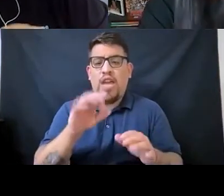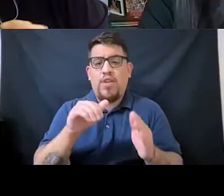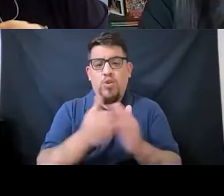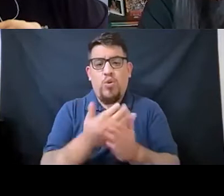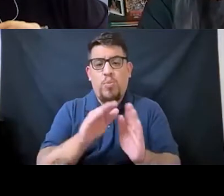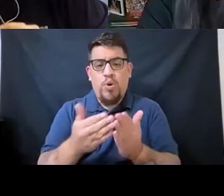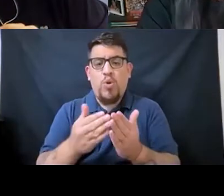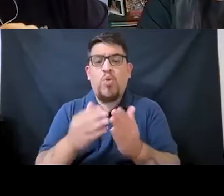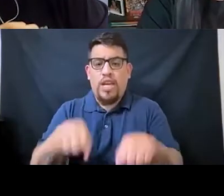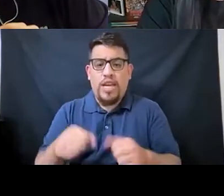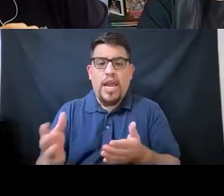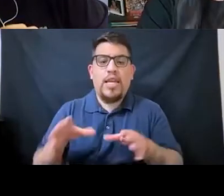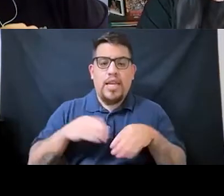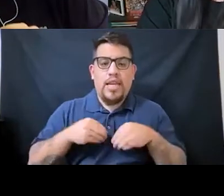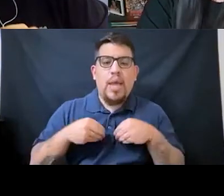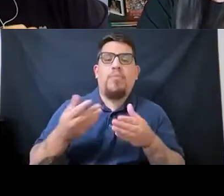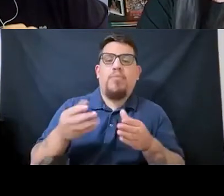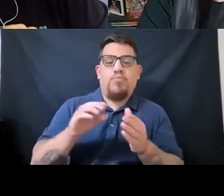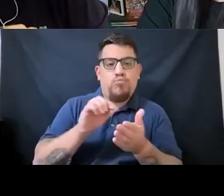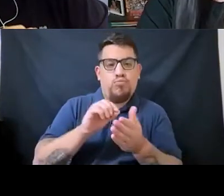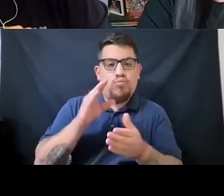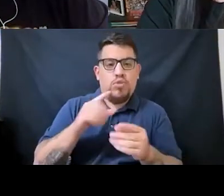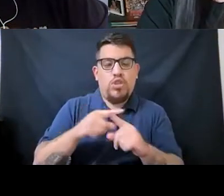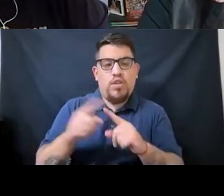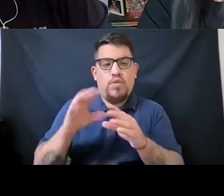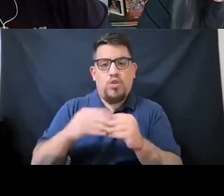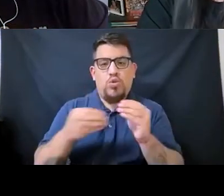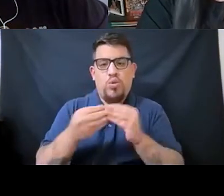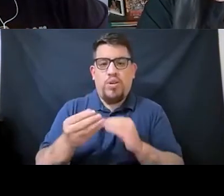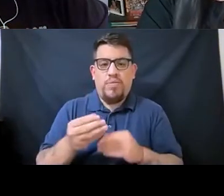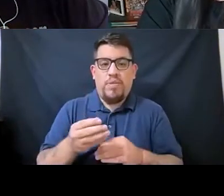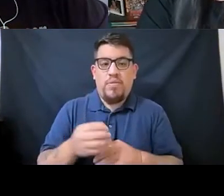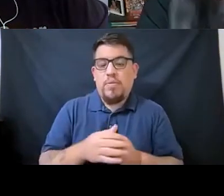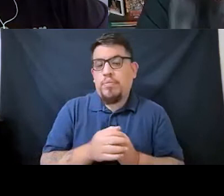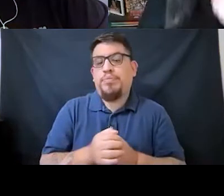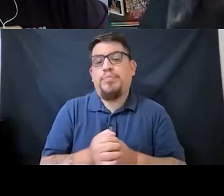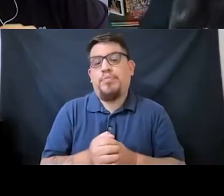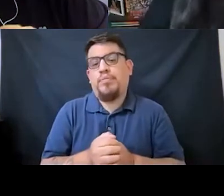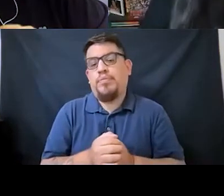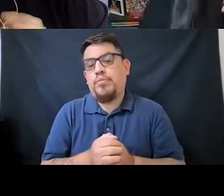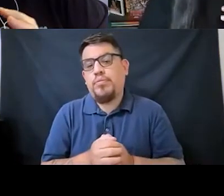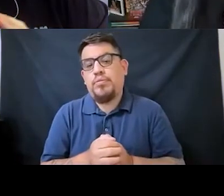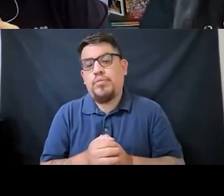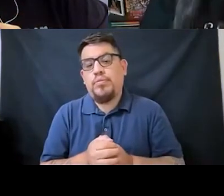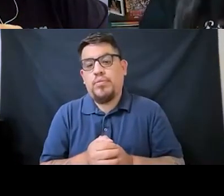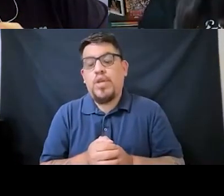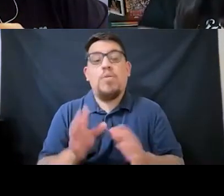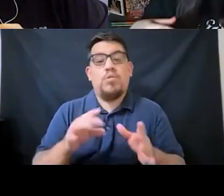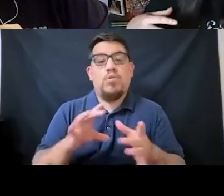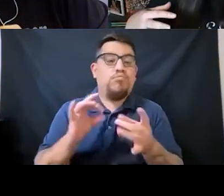But I don't know what Tiff and Bruce have to say about our contributors. I was just going to say